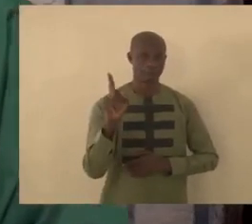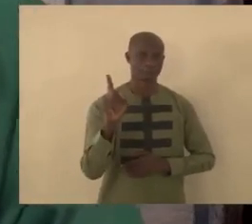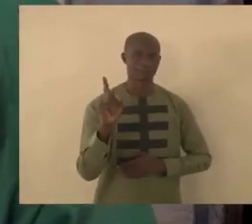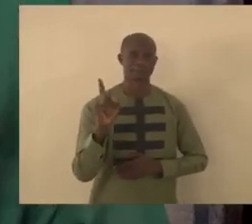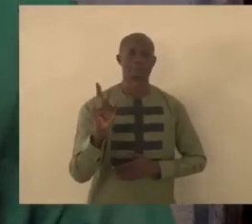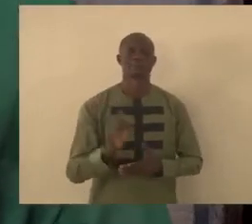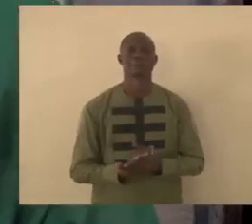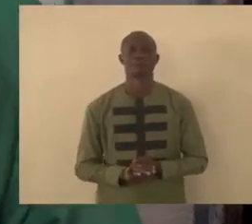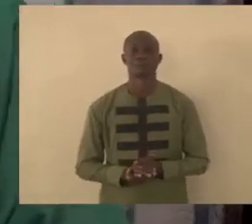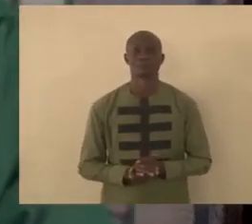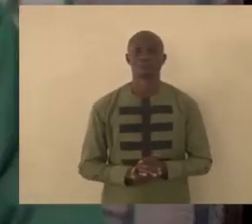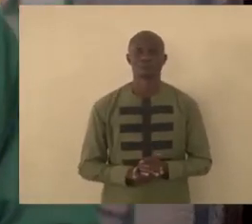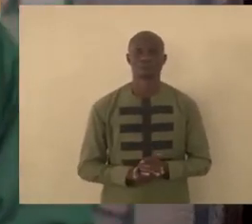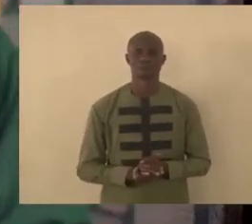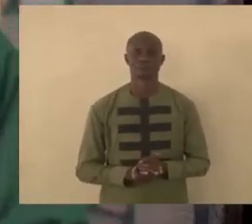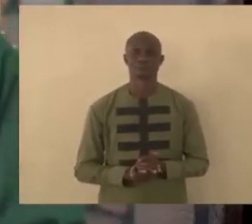Question 1.